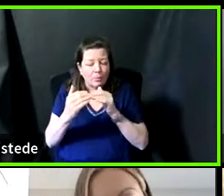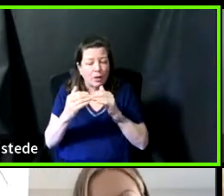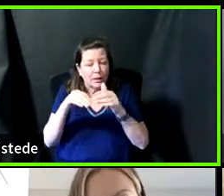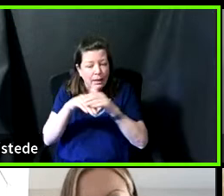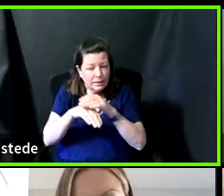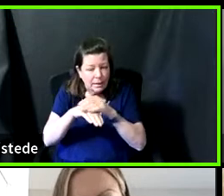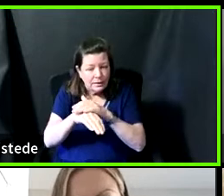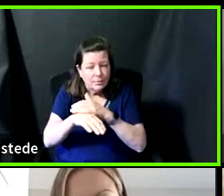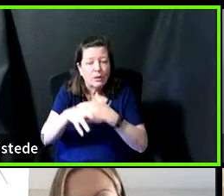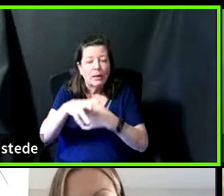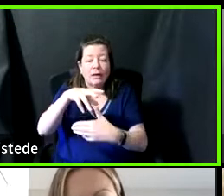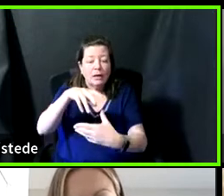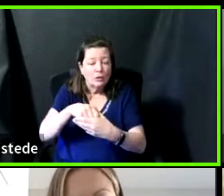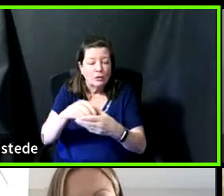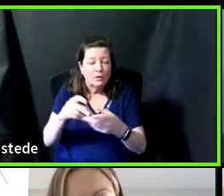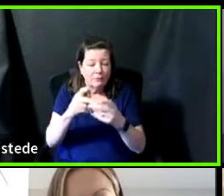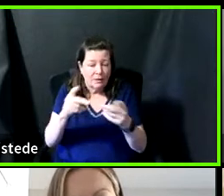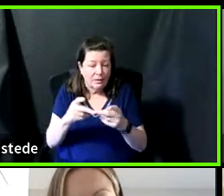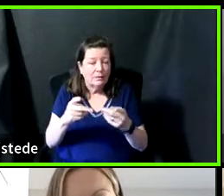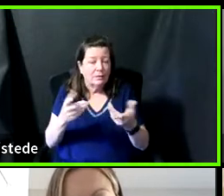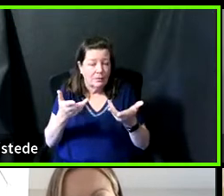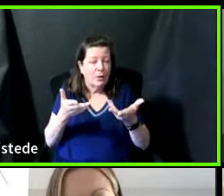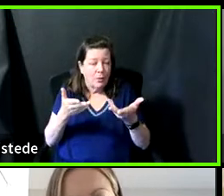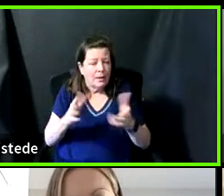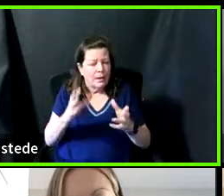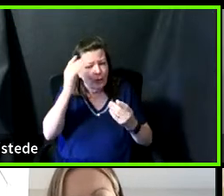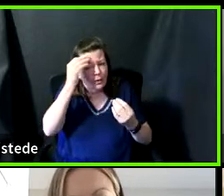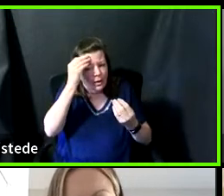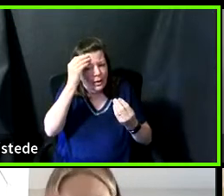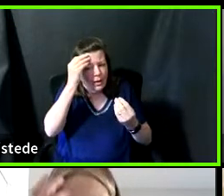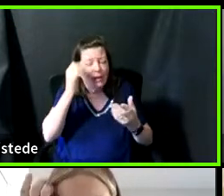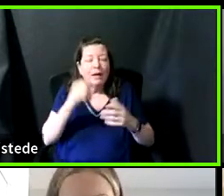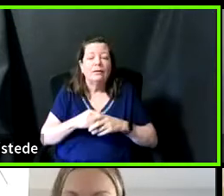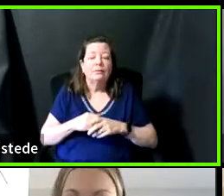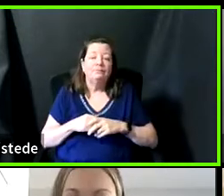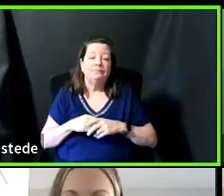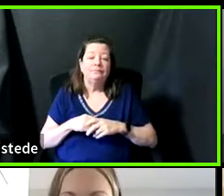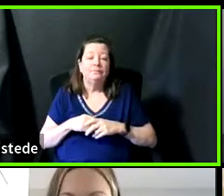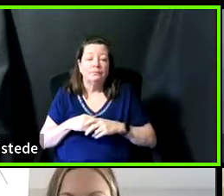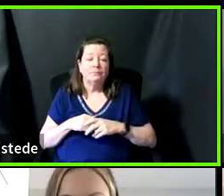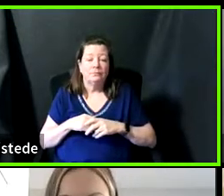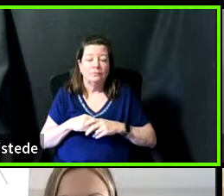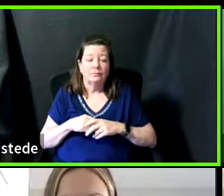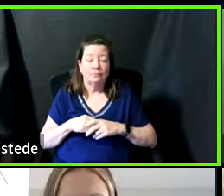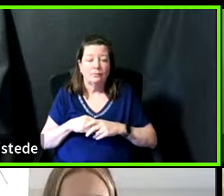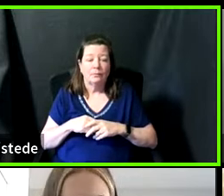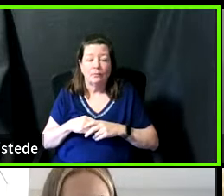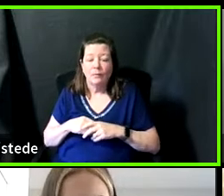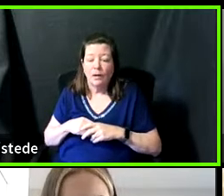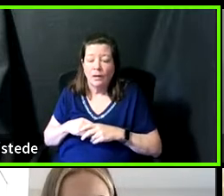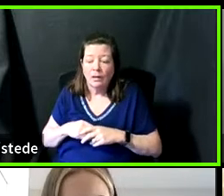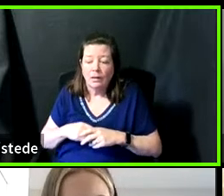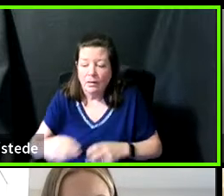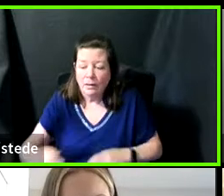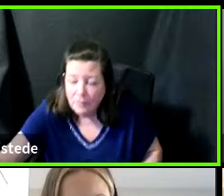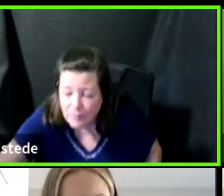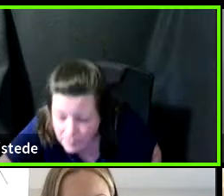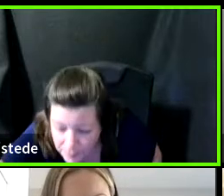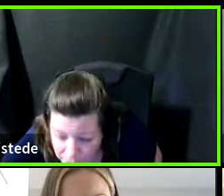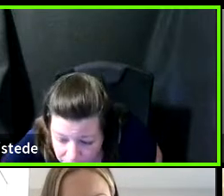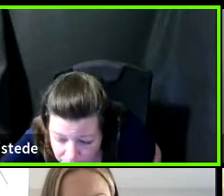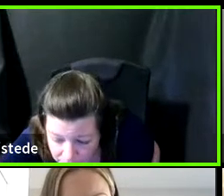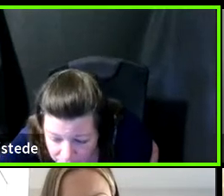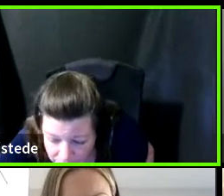inclusive places? So I will let you think about that, just in case you're hearing that question for the first time, and maybe turn back to